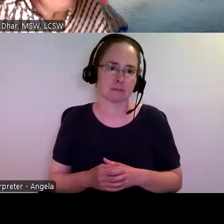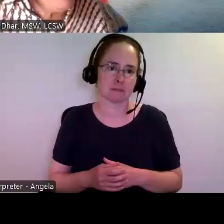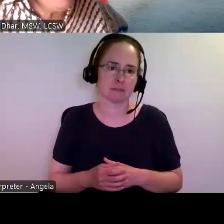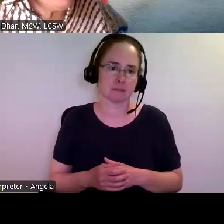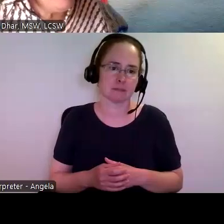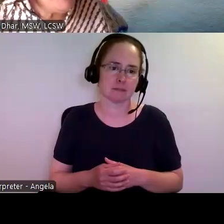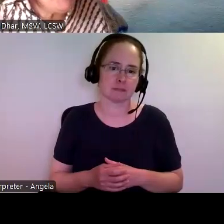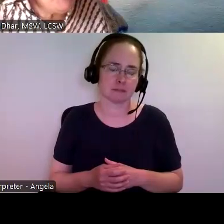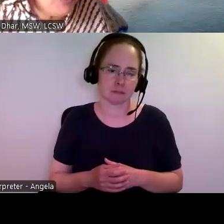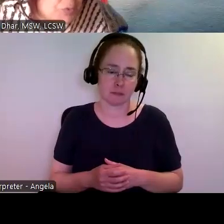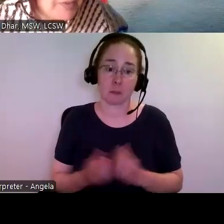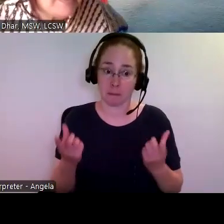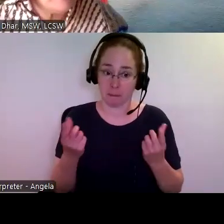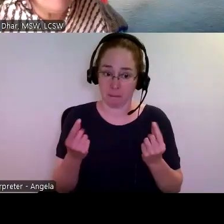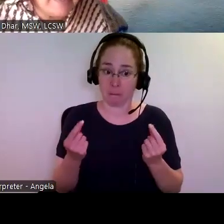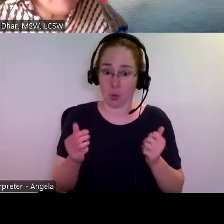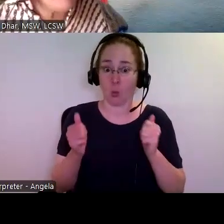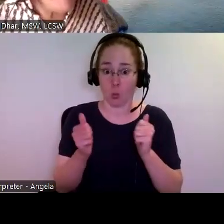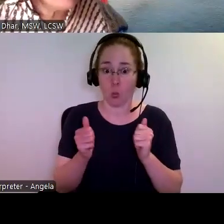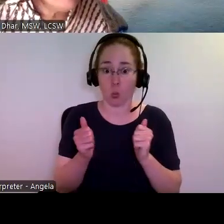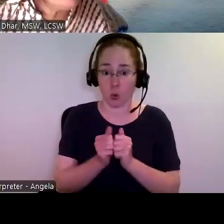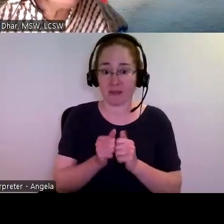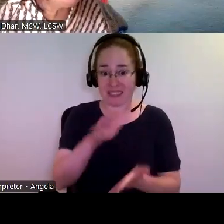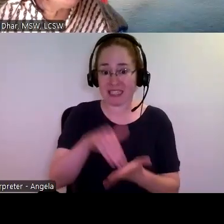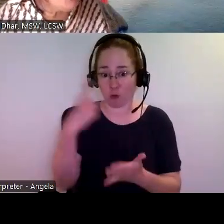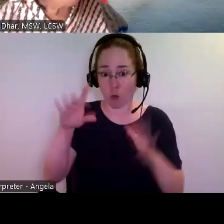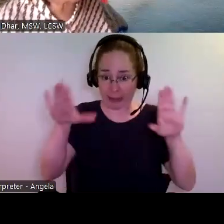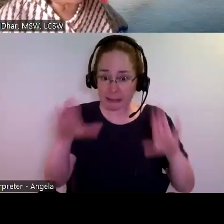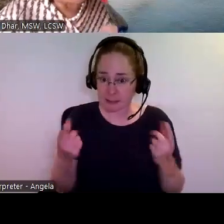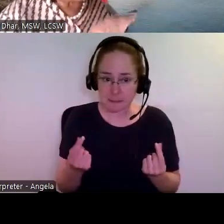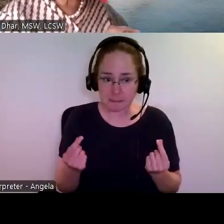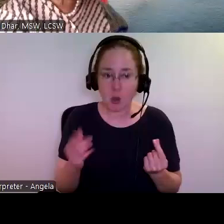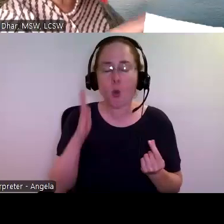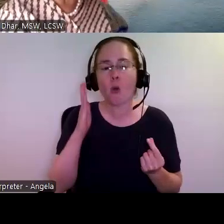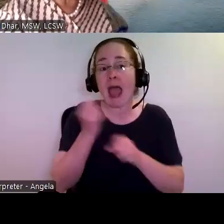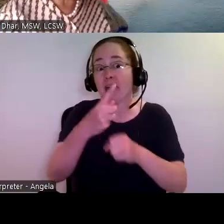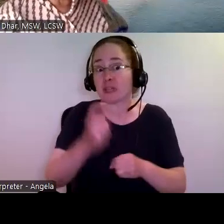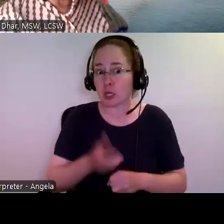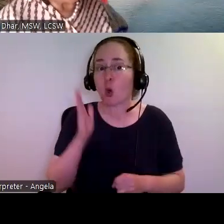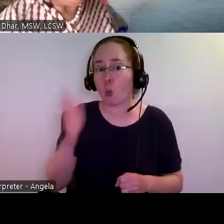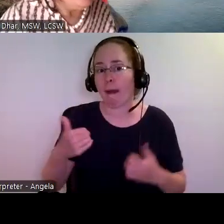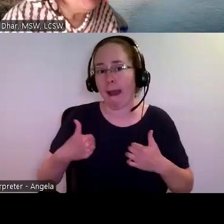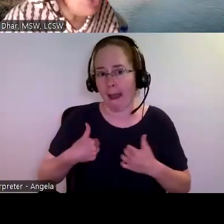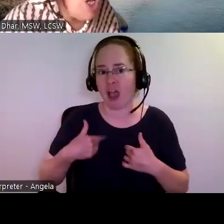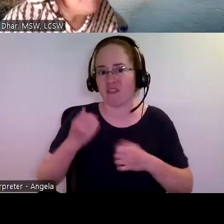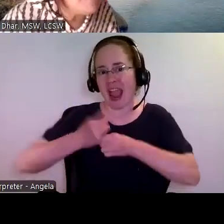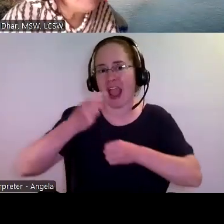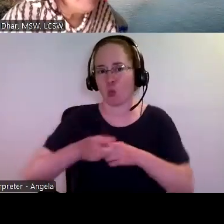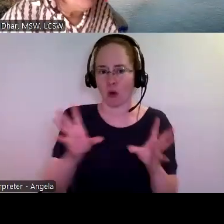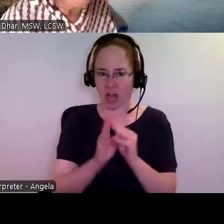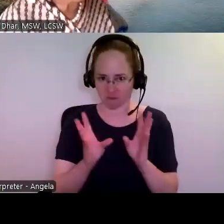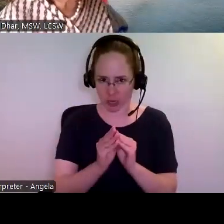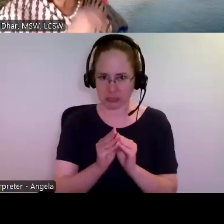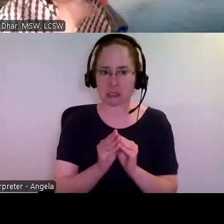One of the things that we are going to do through this Center for Excellence is to hold every year a annual